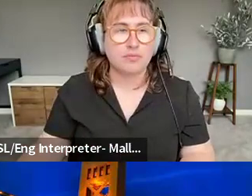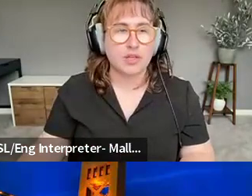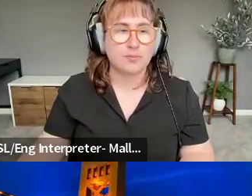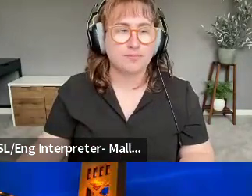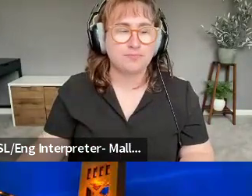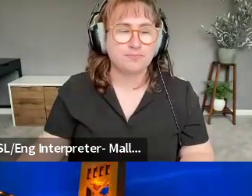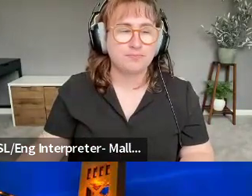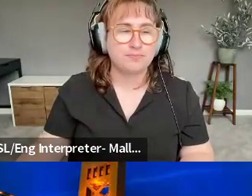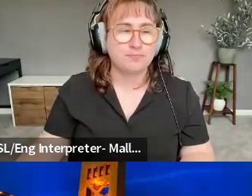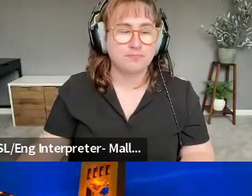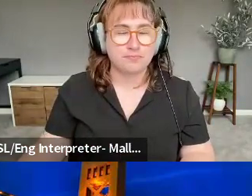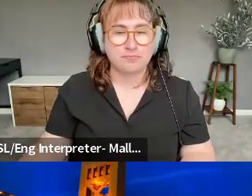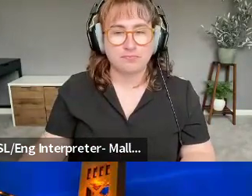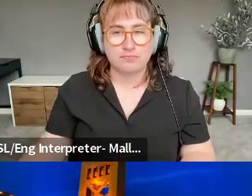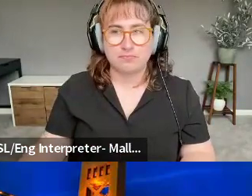Thank you.